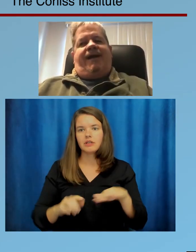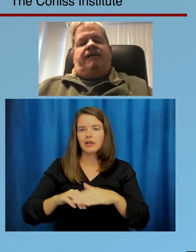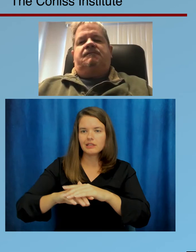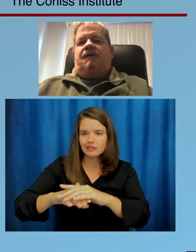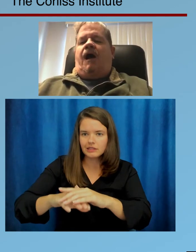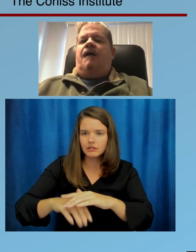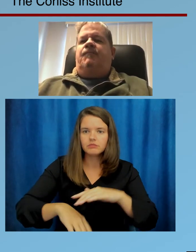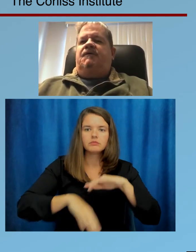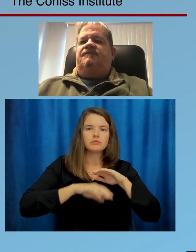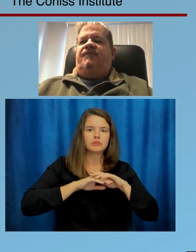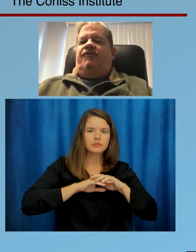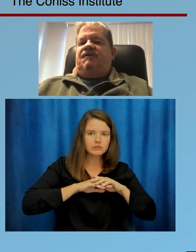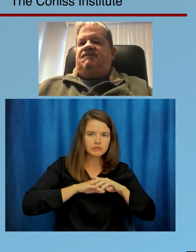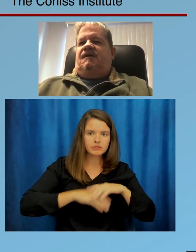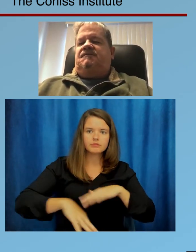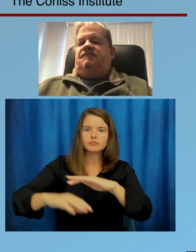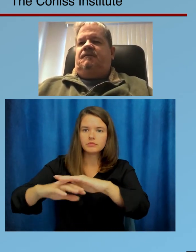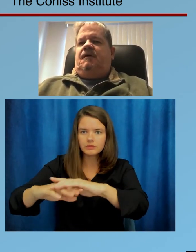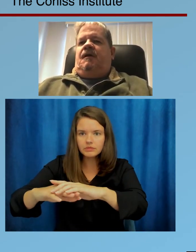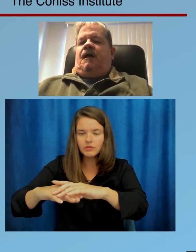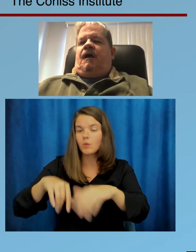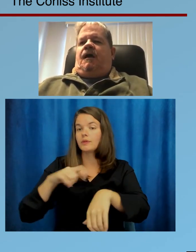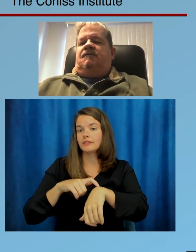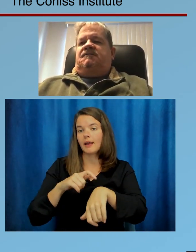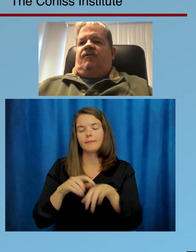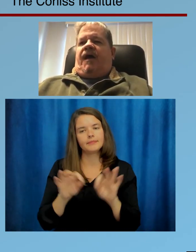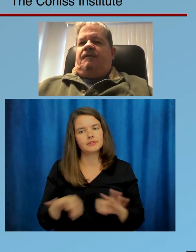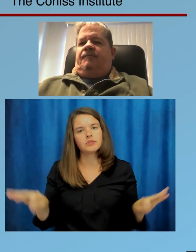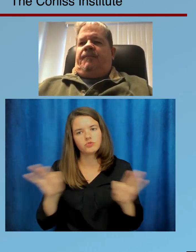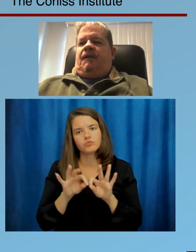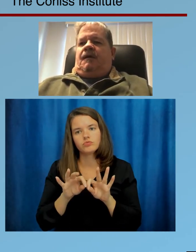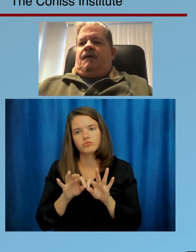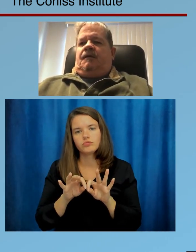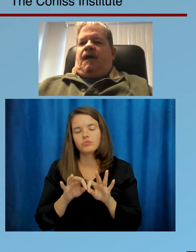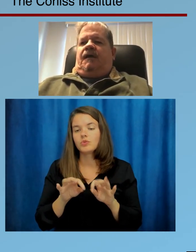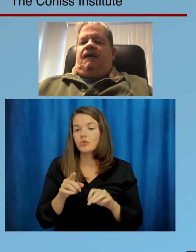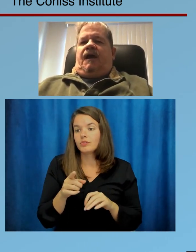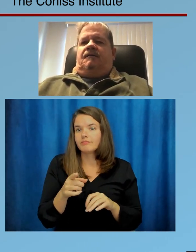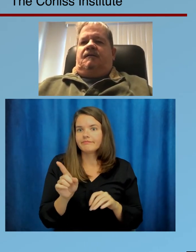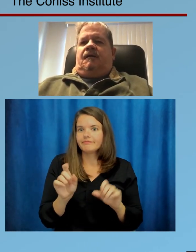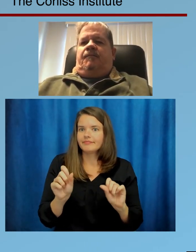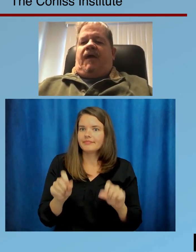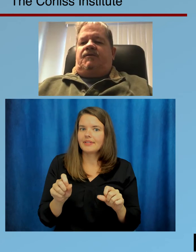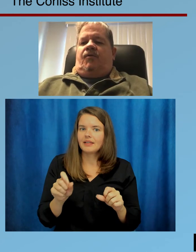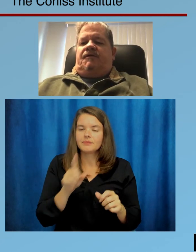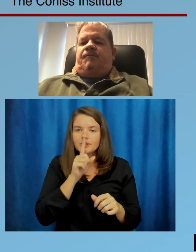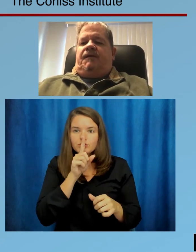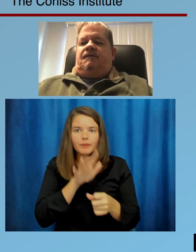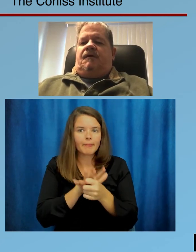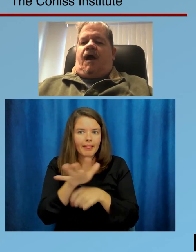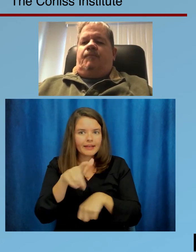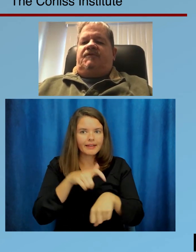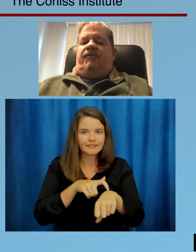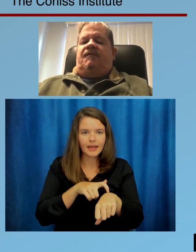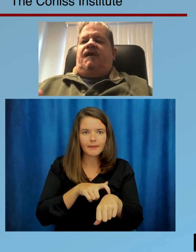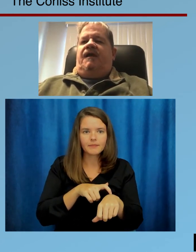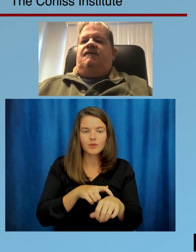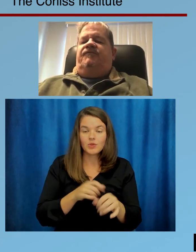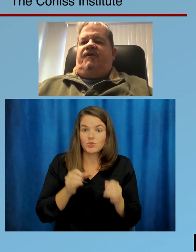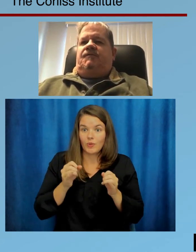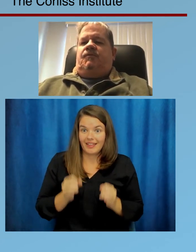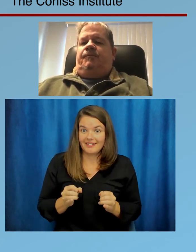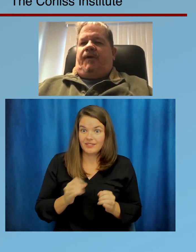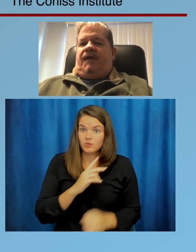So again, time is very essential, so that they can make sure there's plenty of time so that